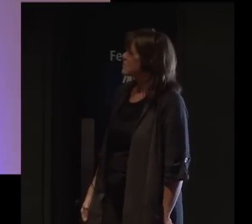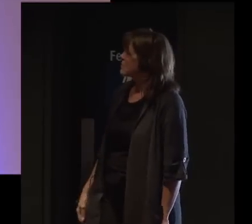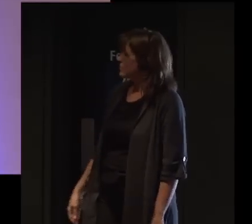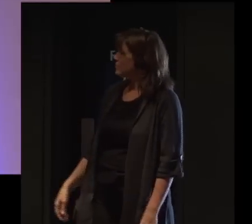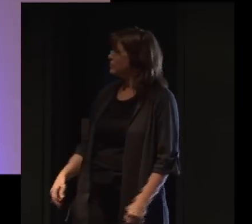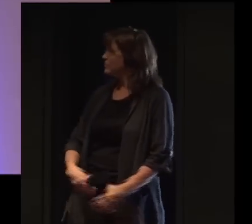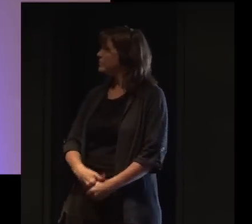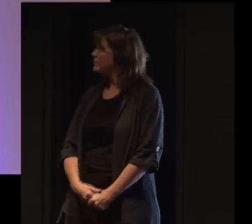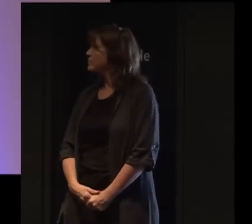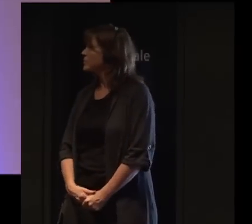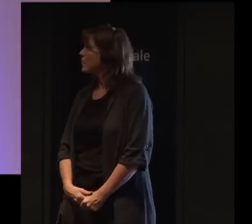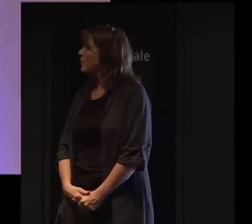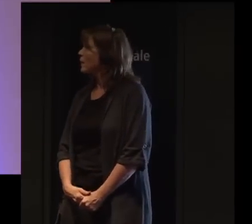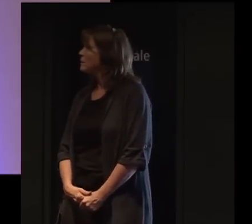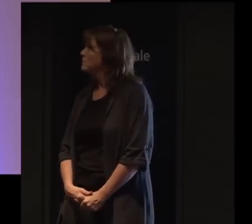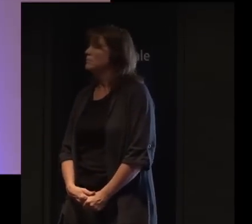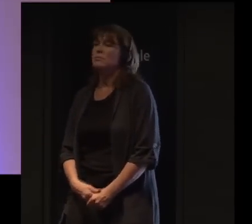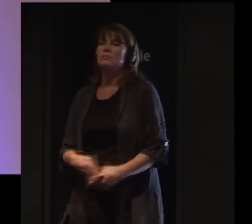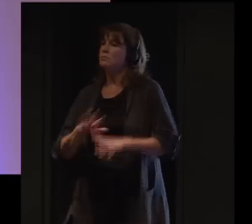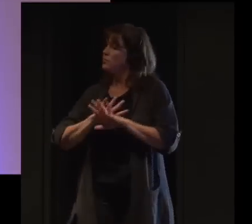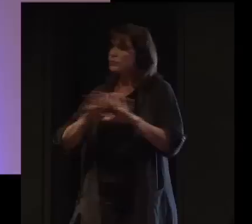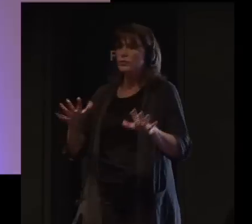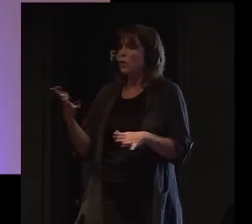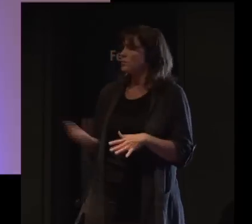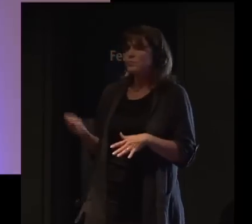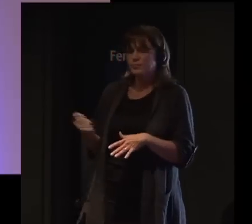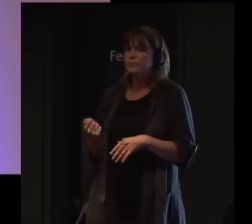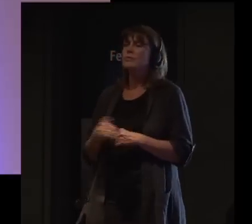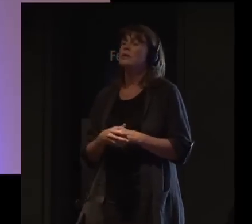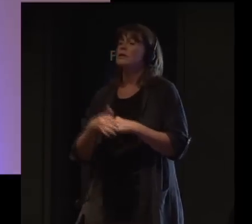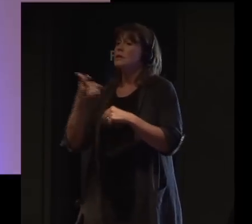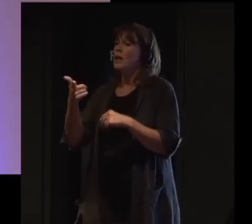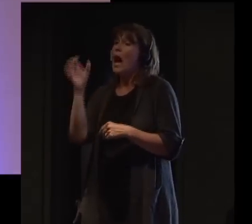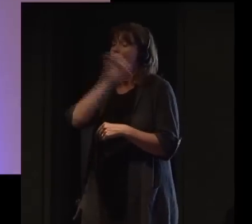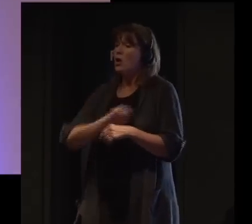the population. Another statistics. In Europe,